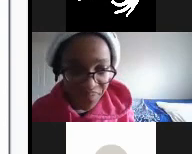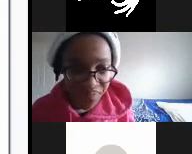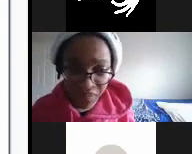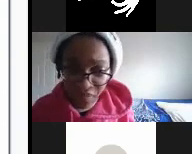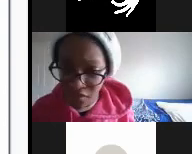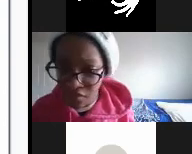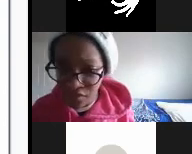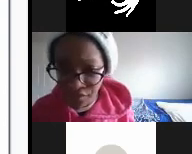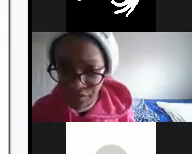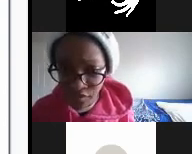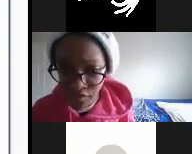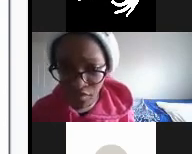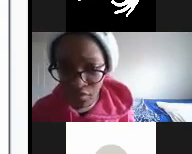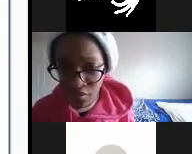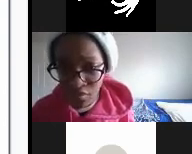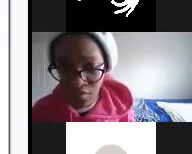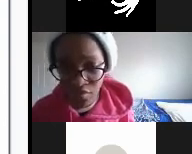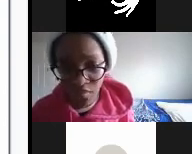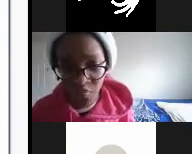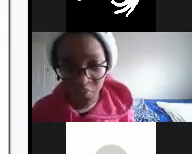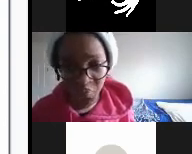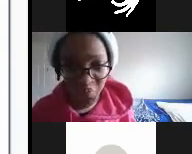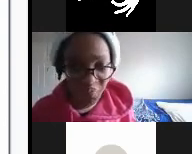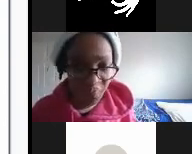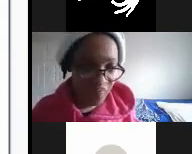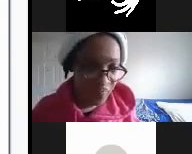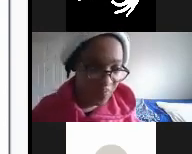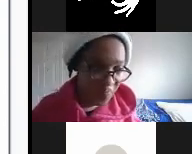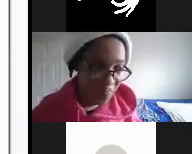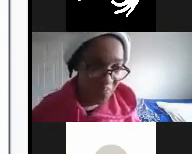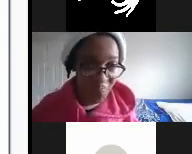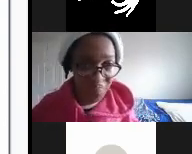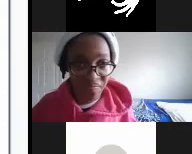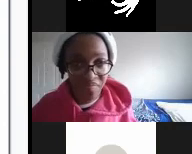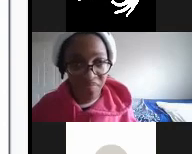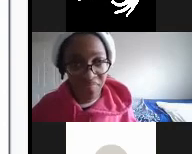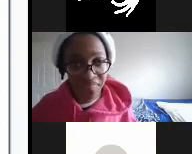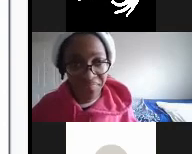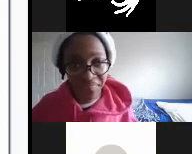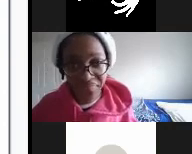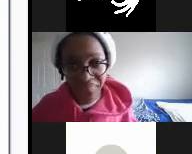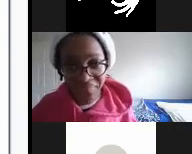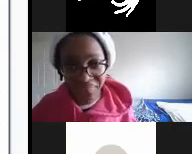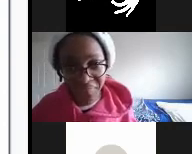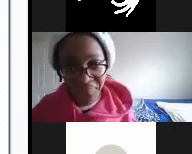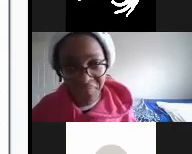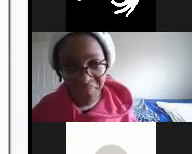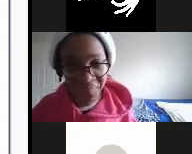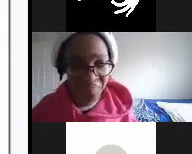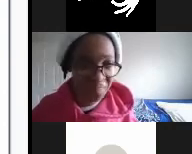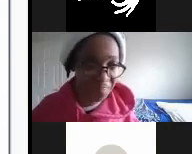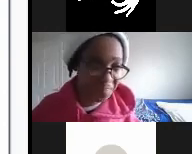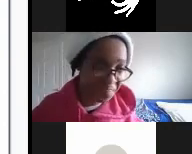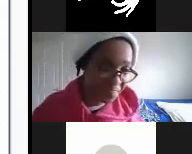few more minutes. If you're able to join us for the remainder, fine. If not, thank you for joining us. Please fill out